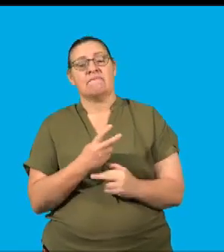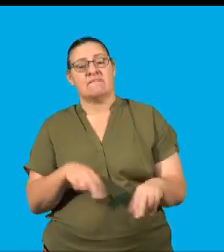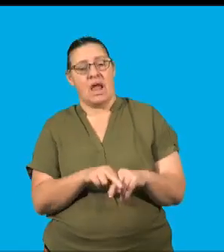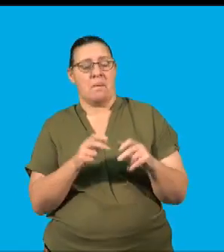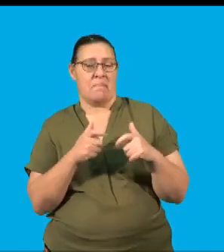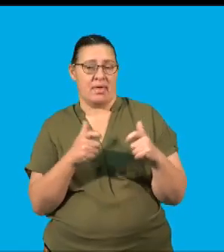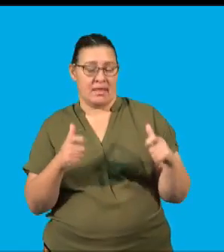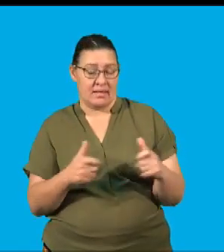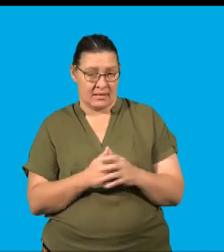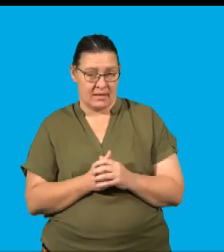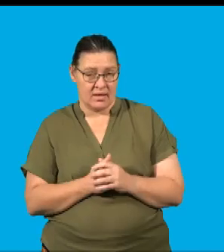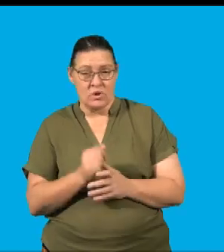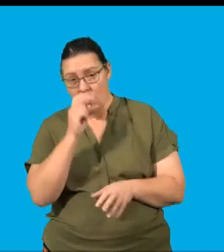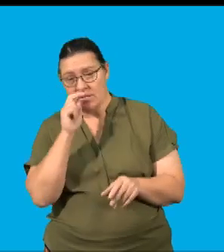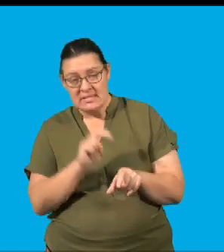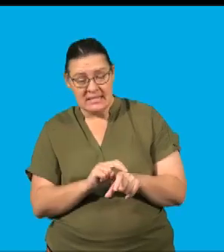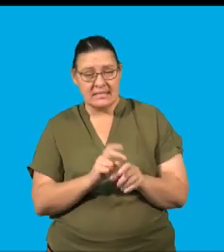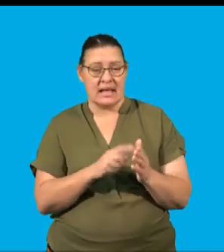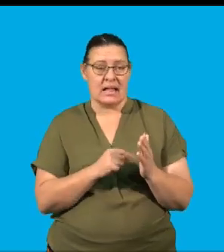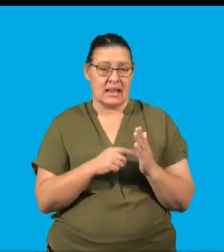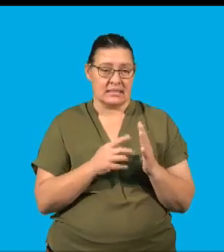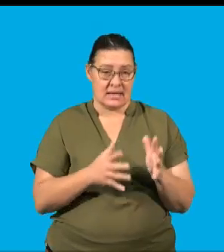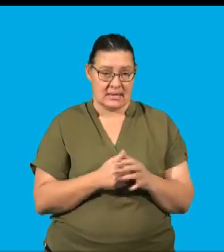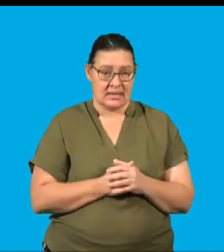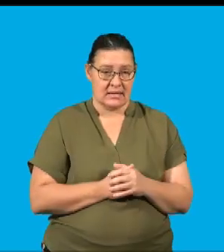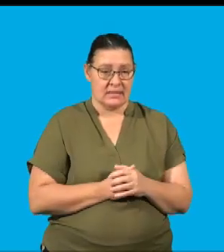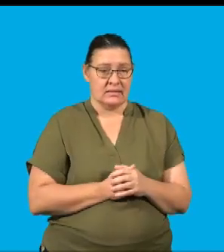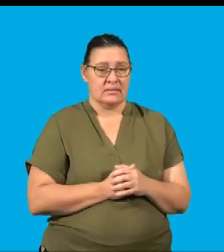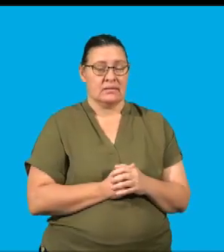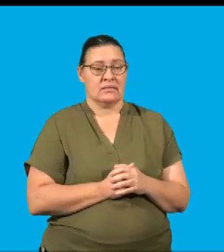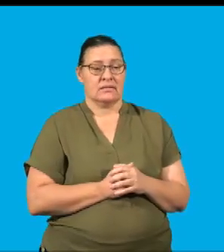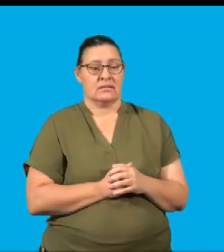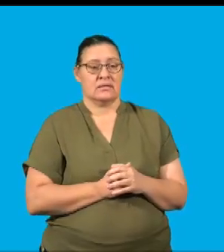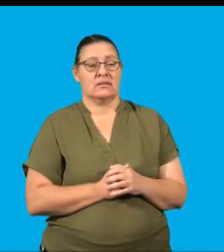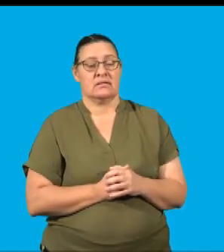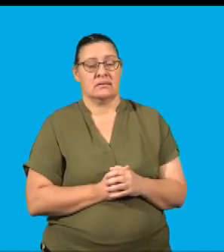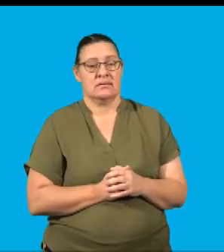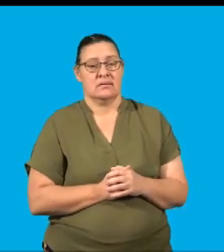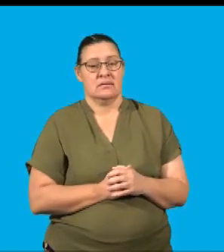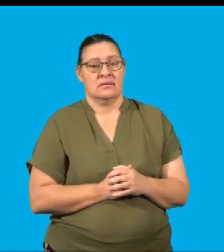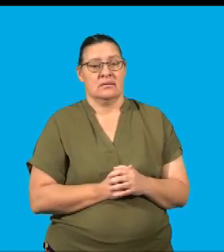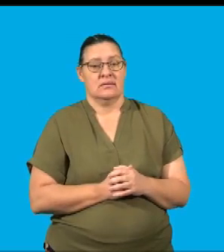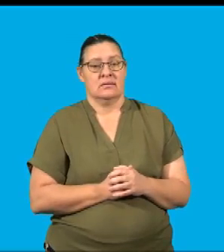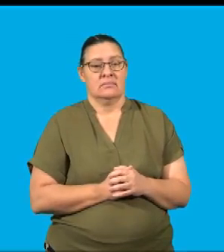values. You are going to need your calculator. Let us press on our calculators there.